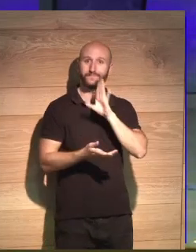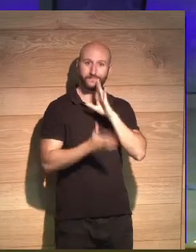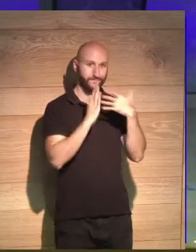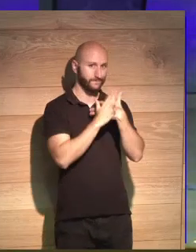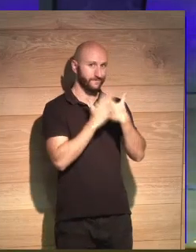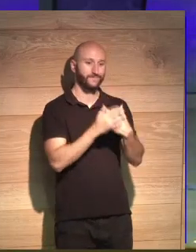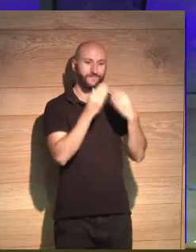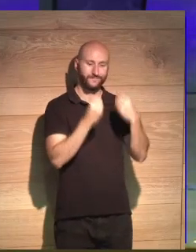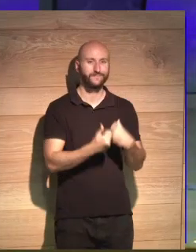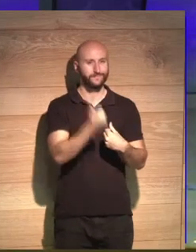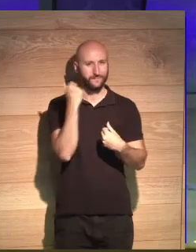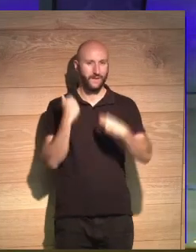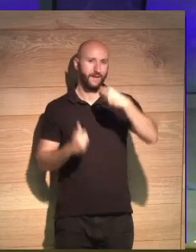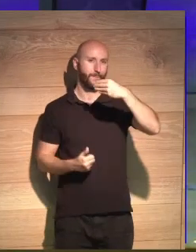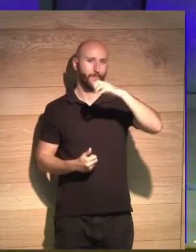as